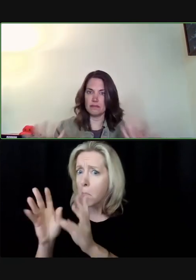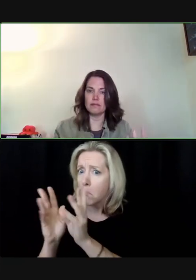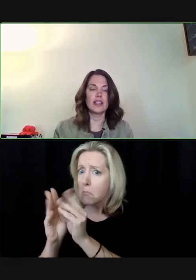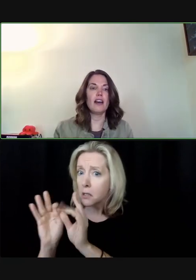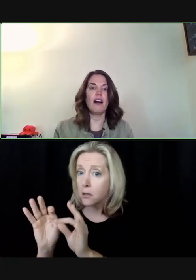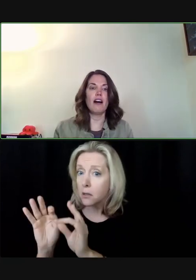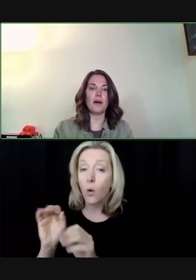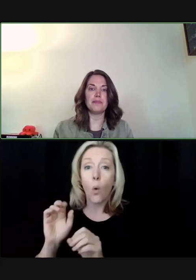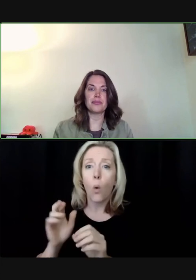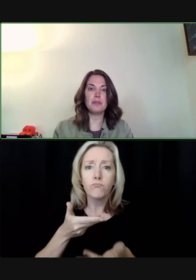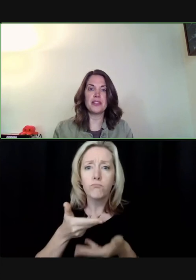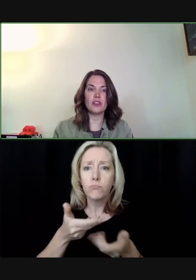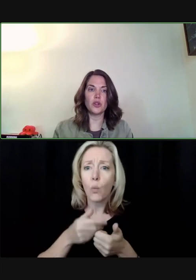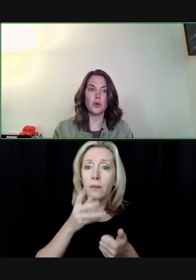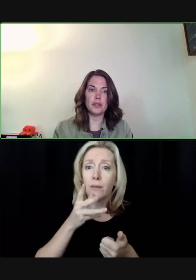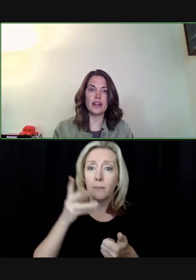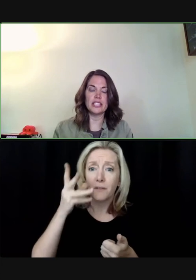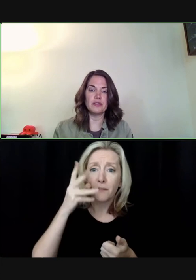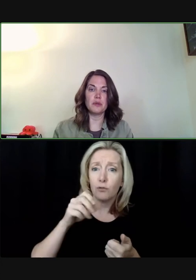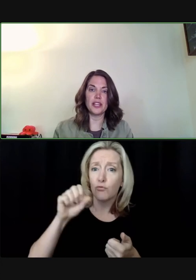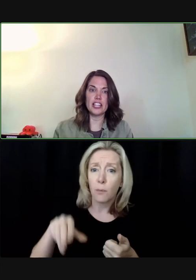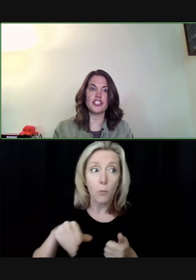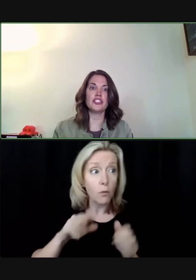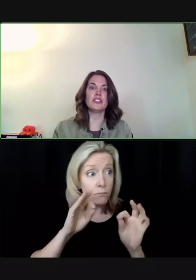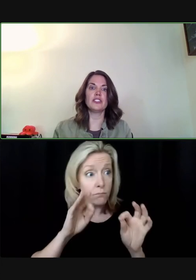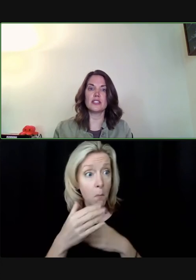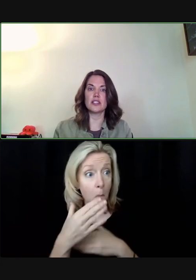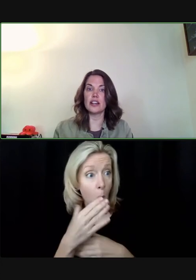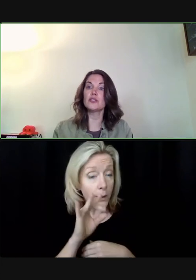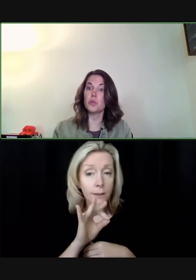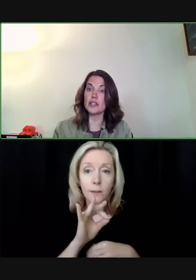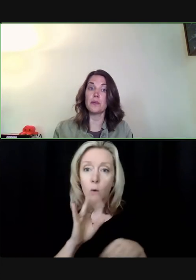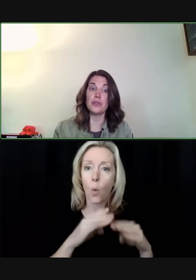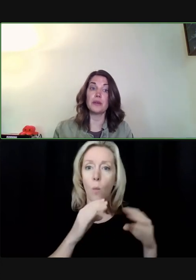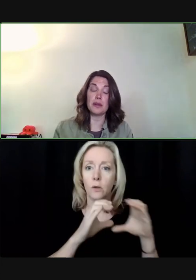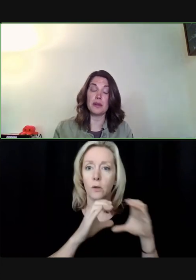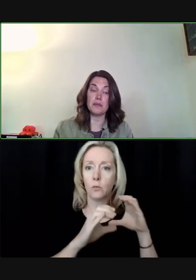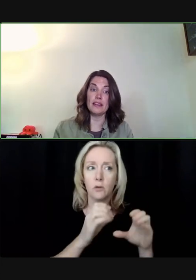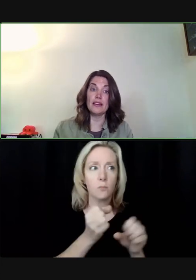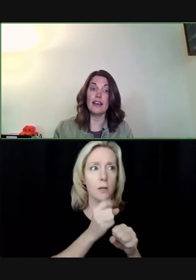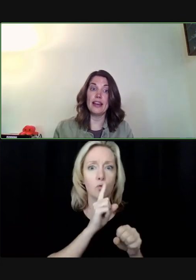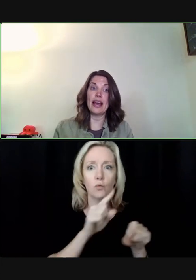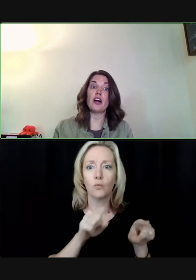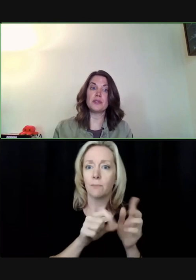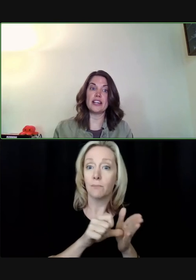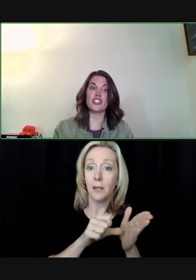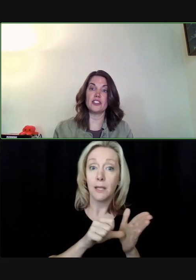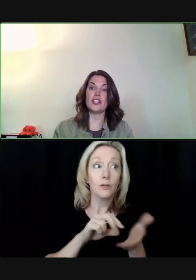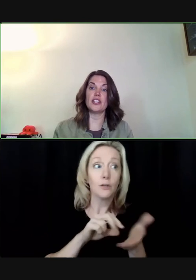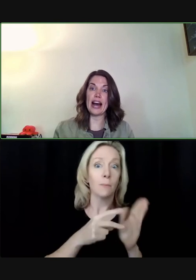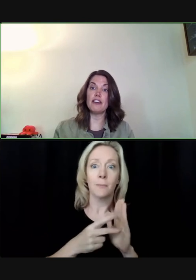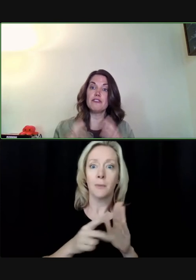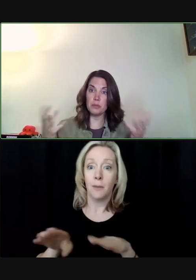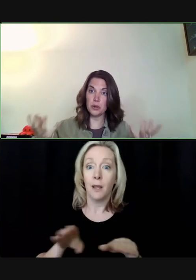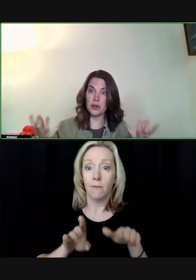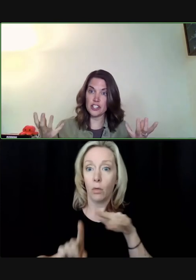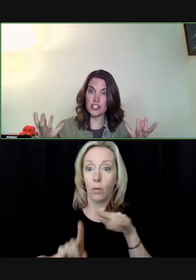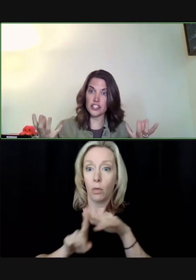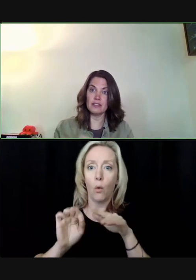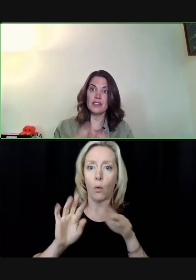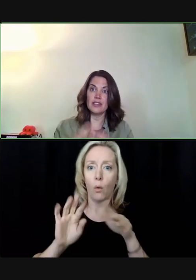parents, keeping those open lines of communication to discuss what something might mean helps that child to